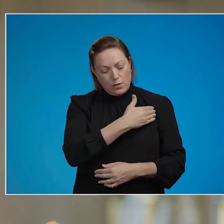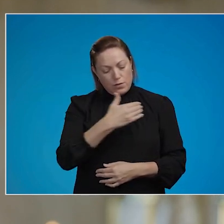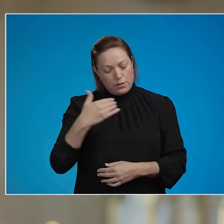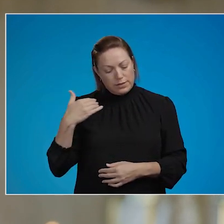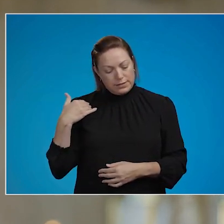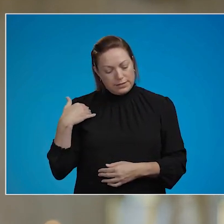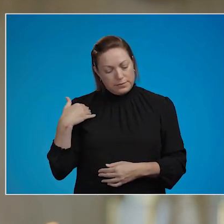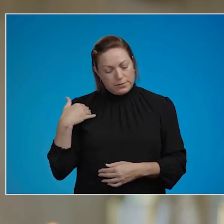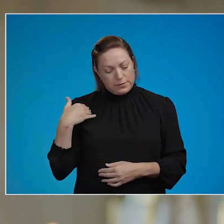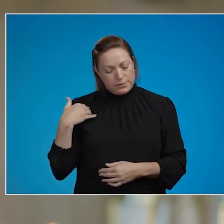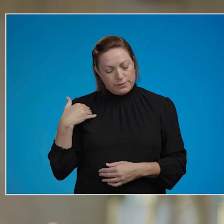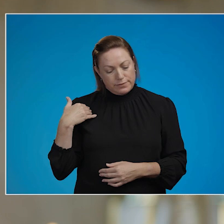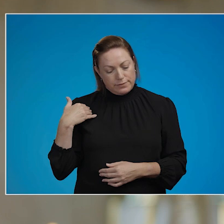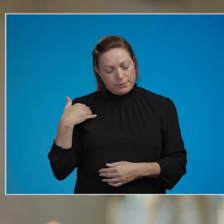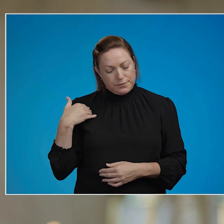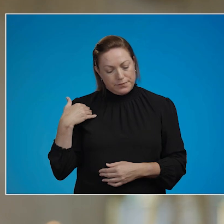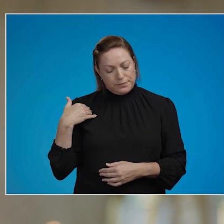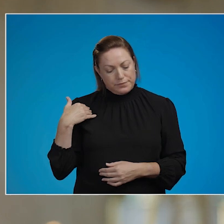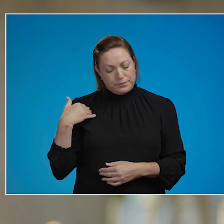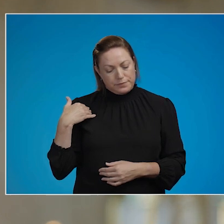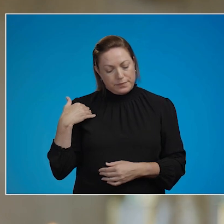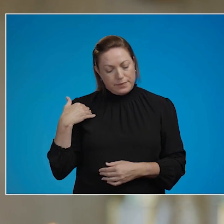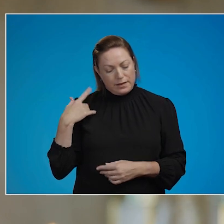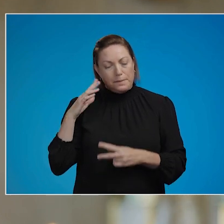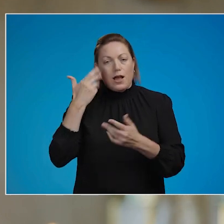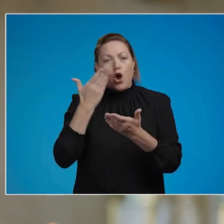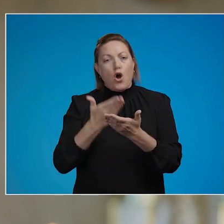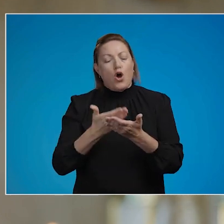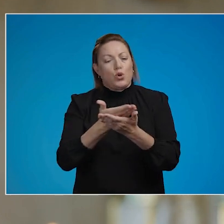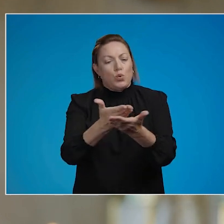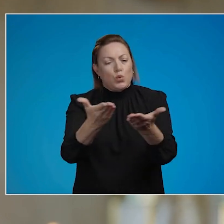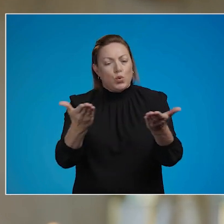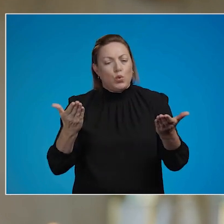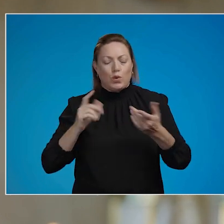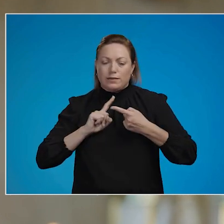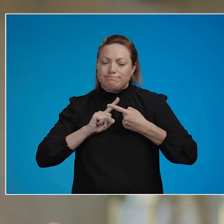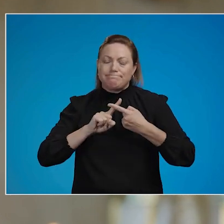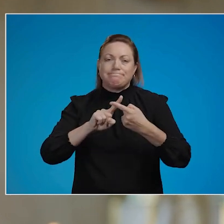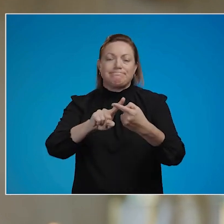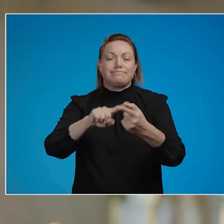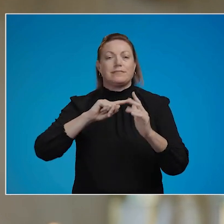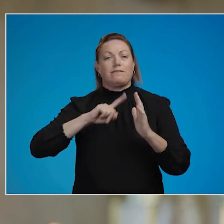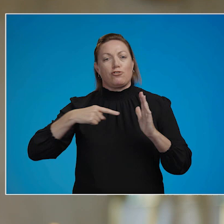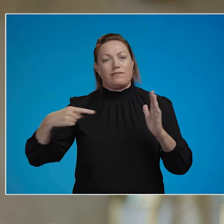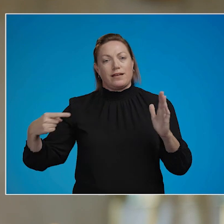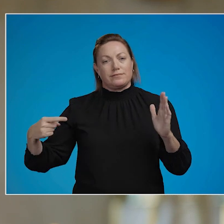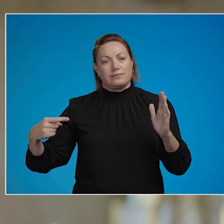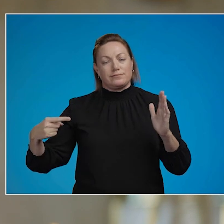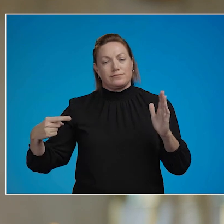Son, and the Holy Spirit come down on you and remain with you forever.